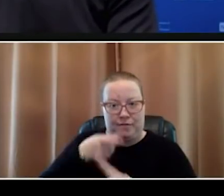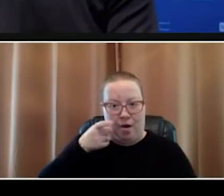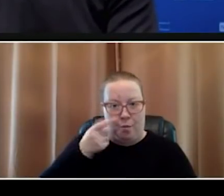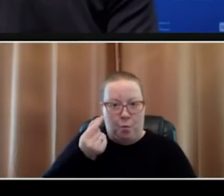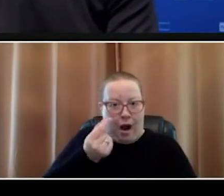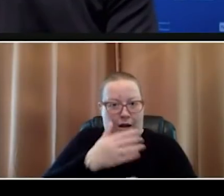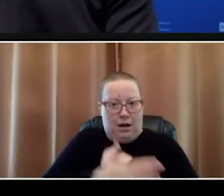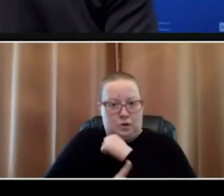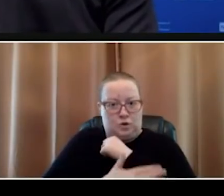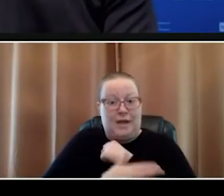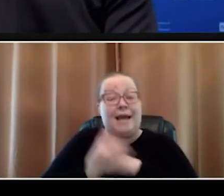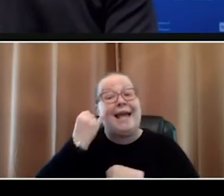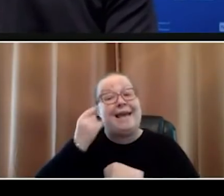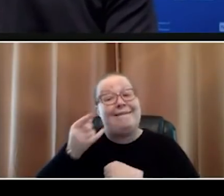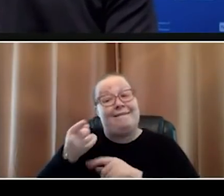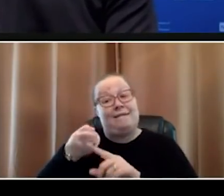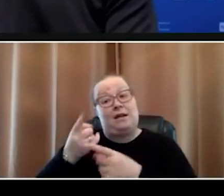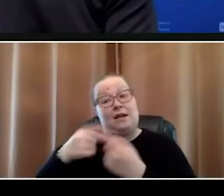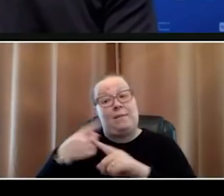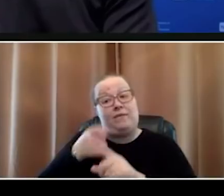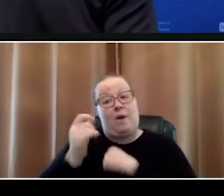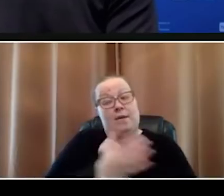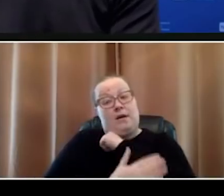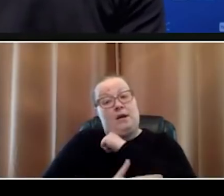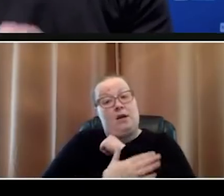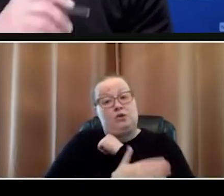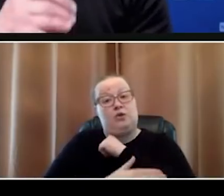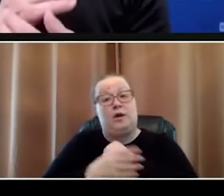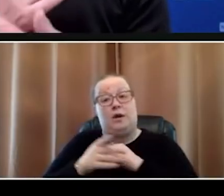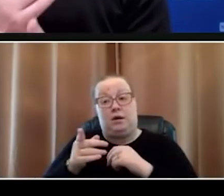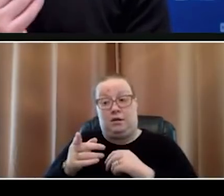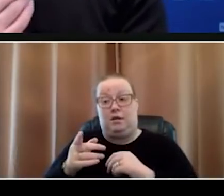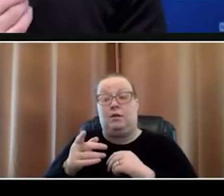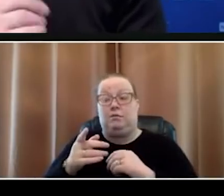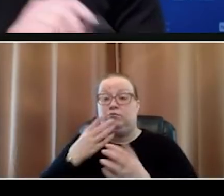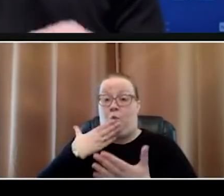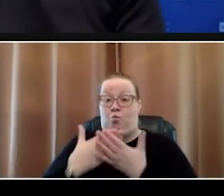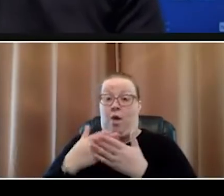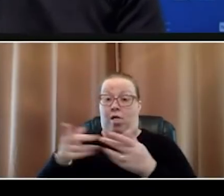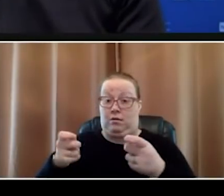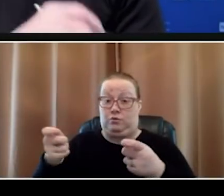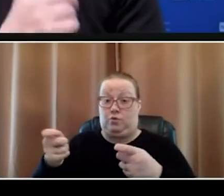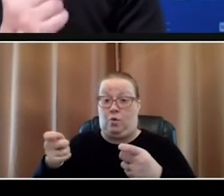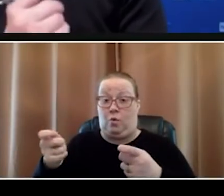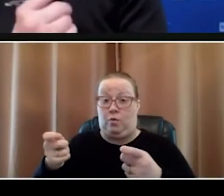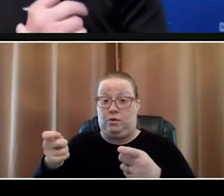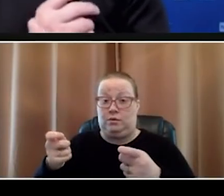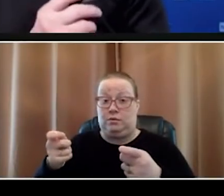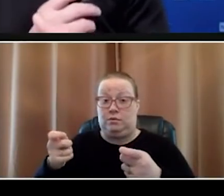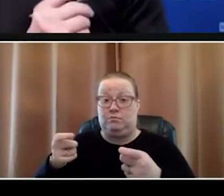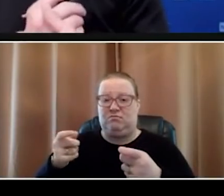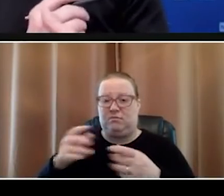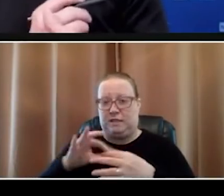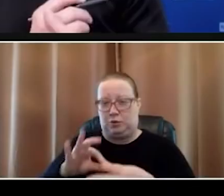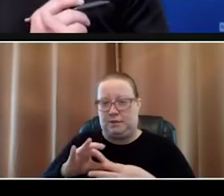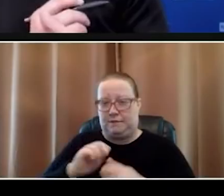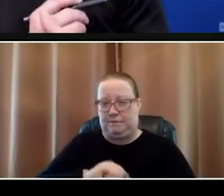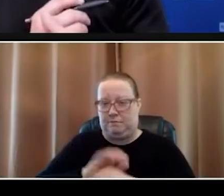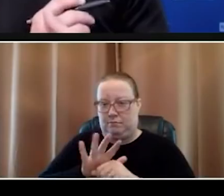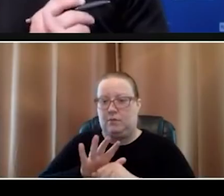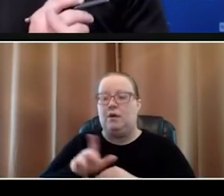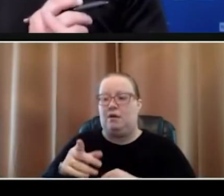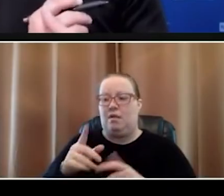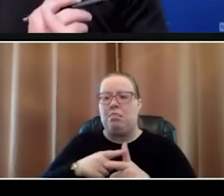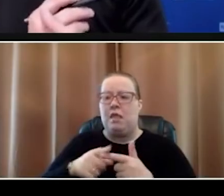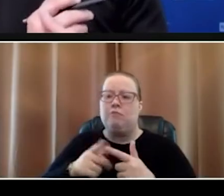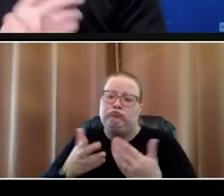from a country that is quite well controlled with regard to the virus, then I think it'll be very easy to come